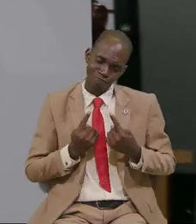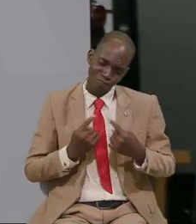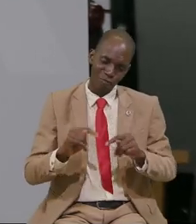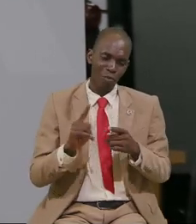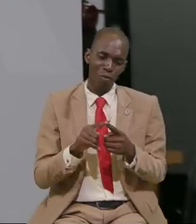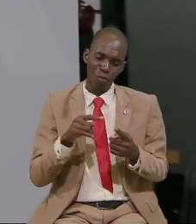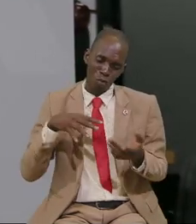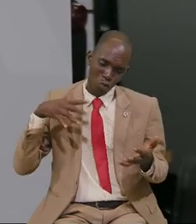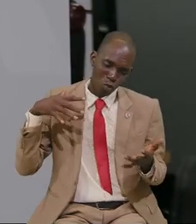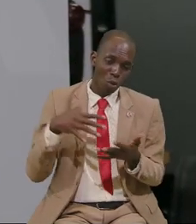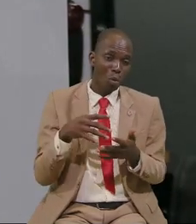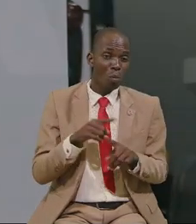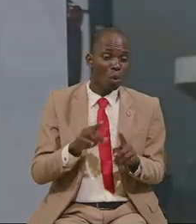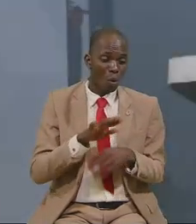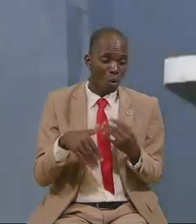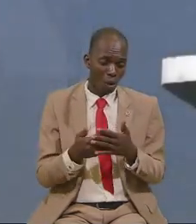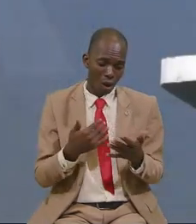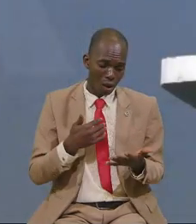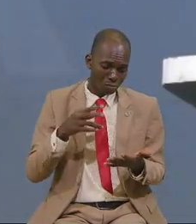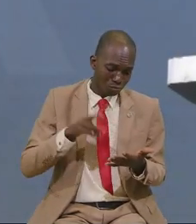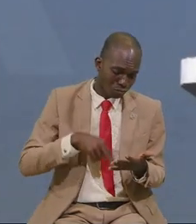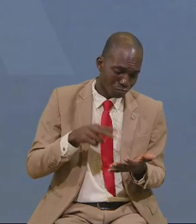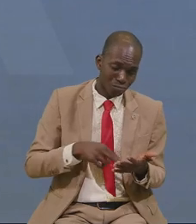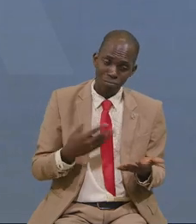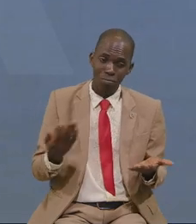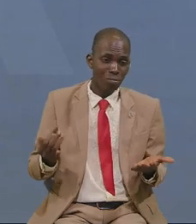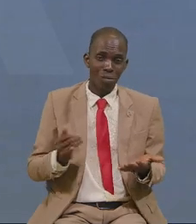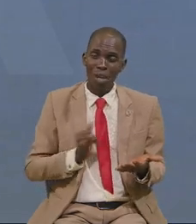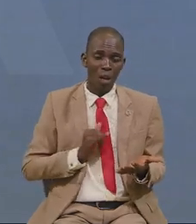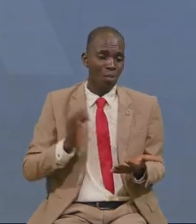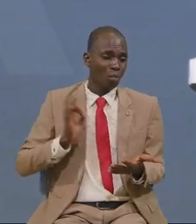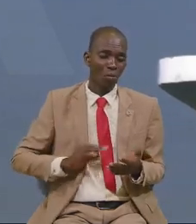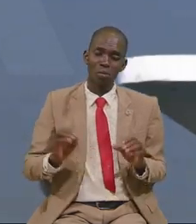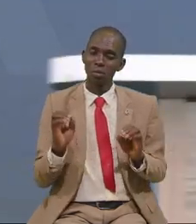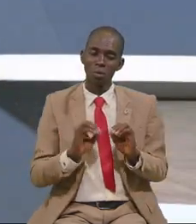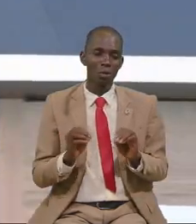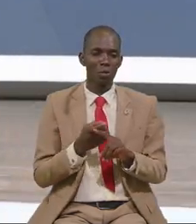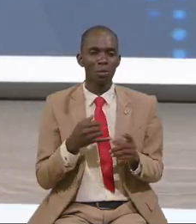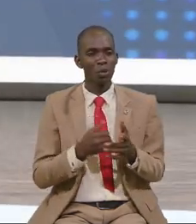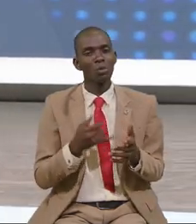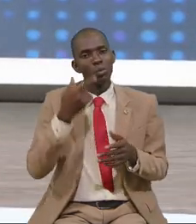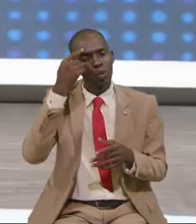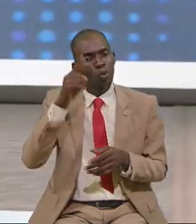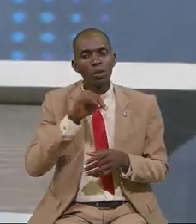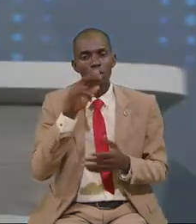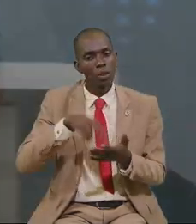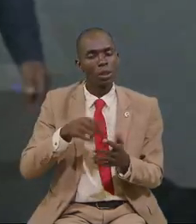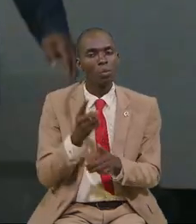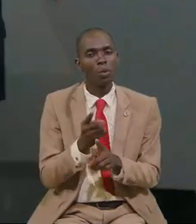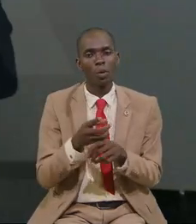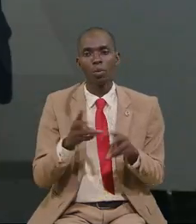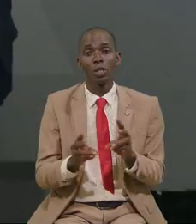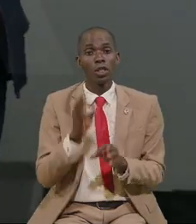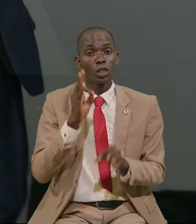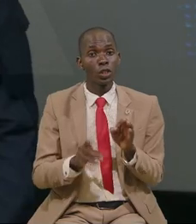know, all that I read, I get nothing from there. You're not reading it aright. Because if you have the word of His grace,